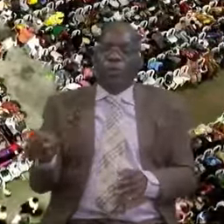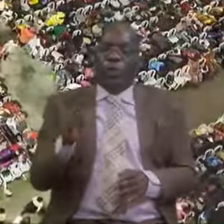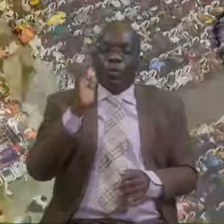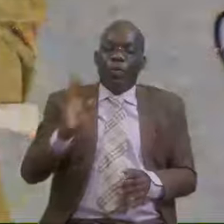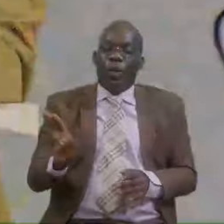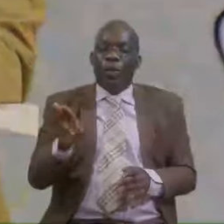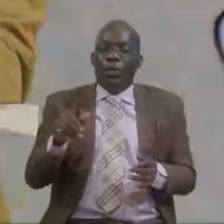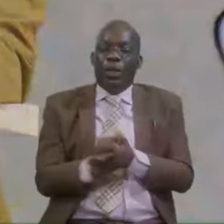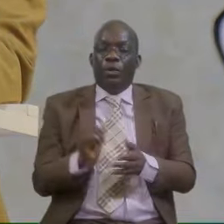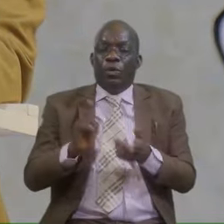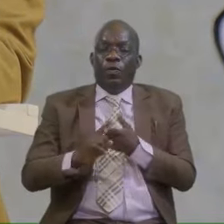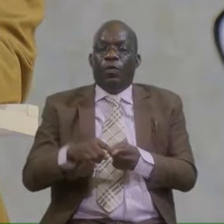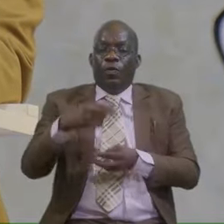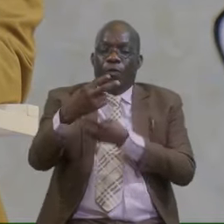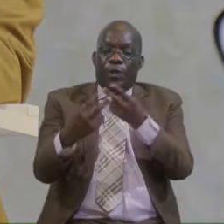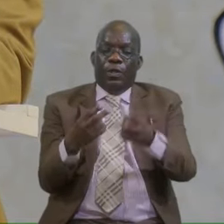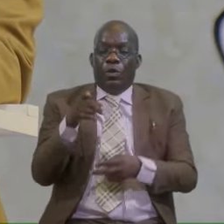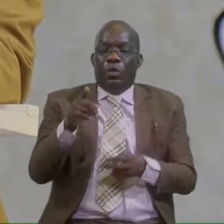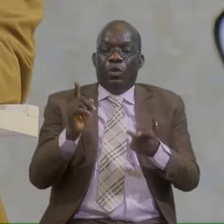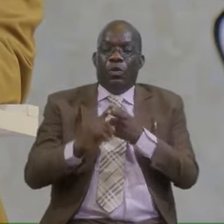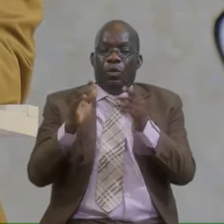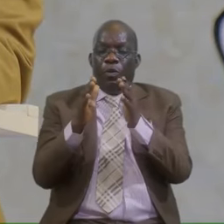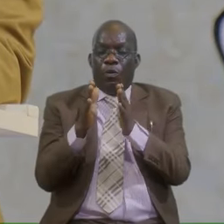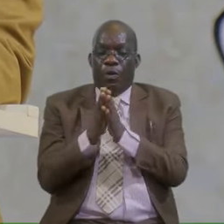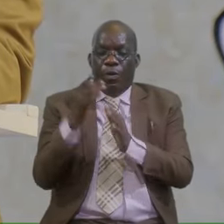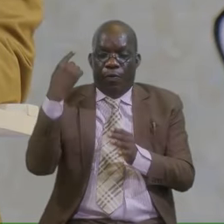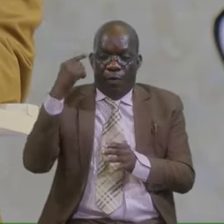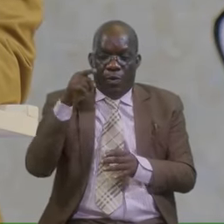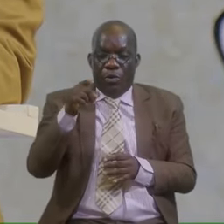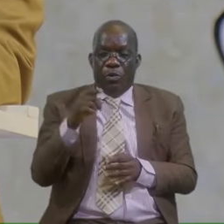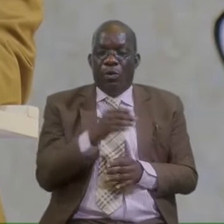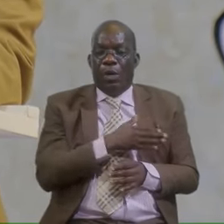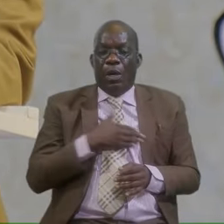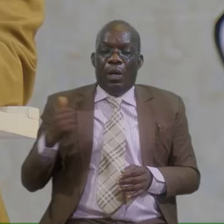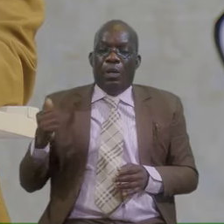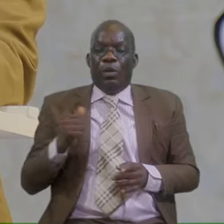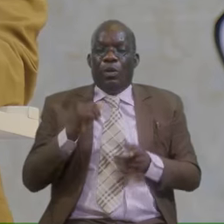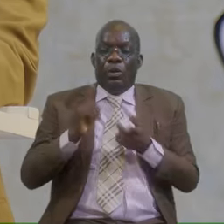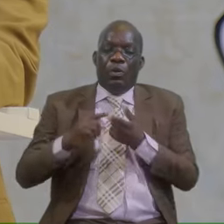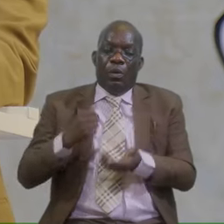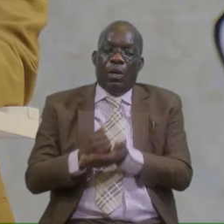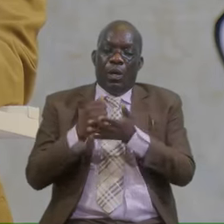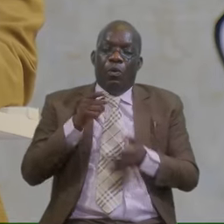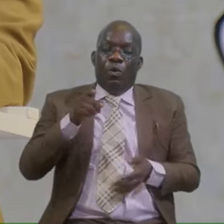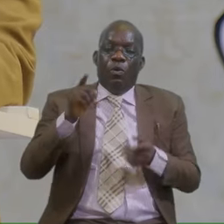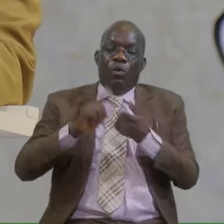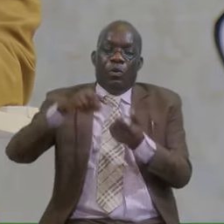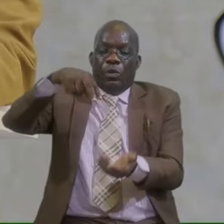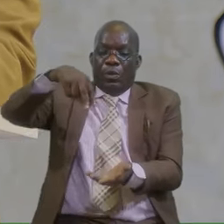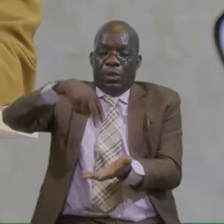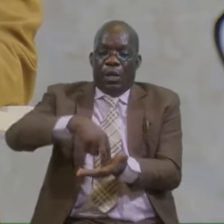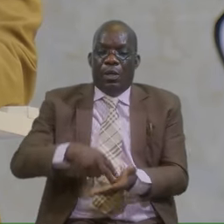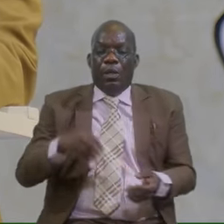up, to pray for you, and to help you to stand in